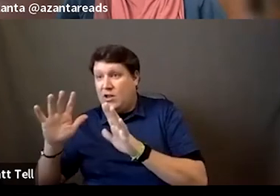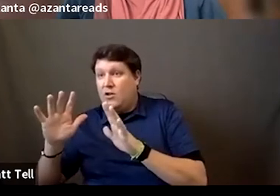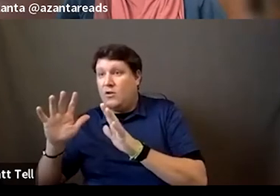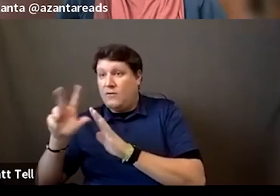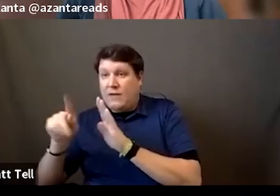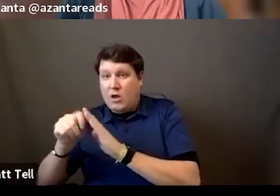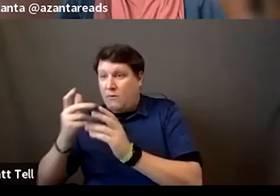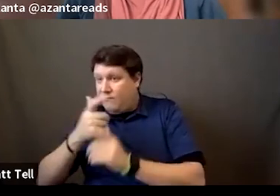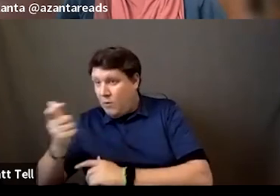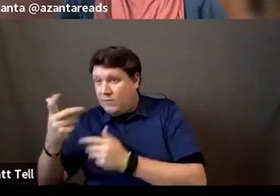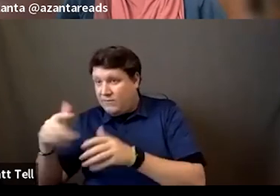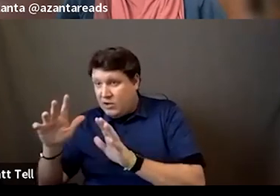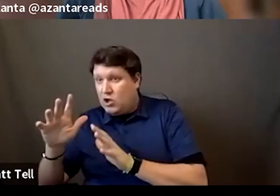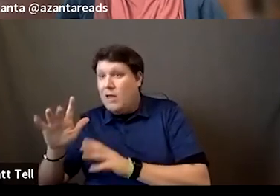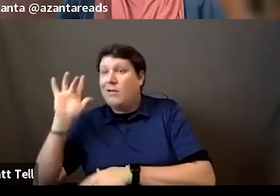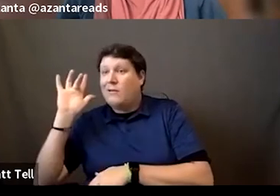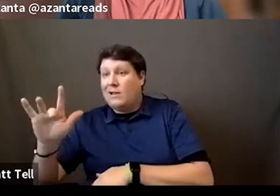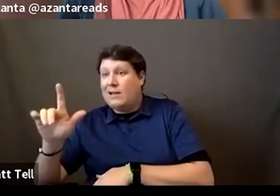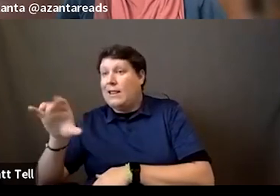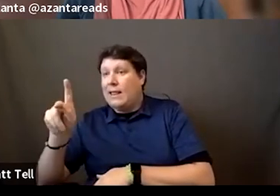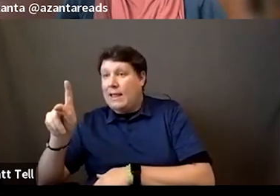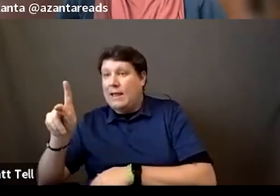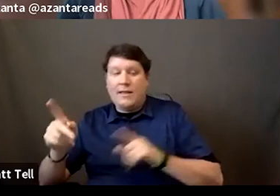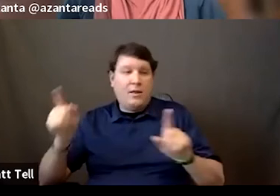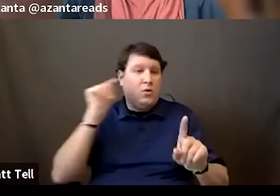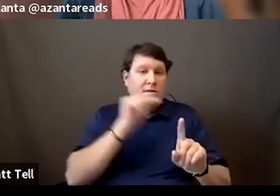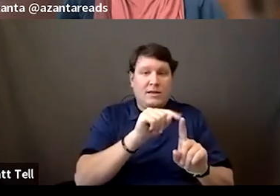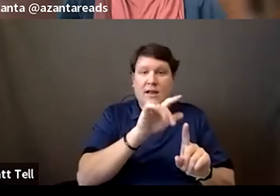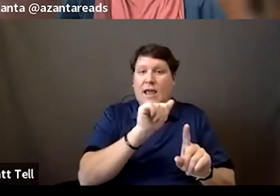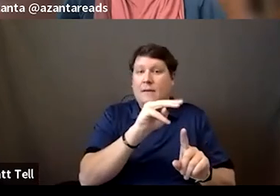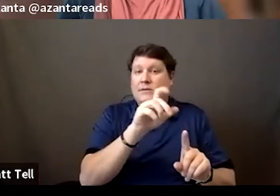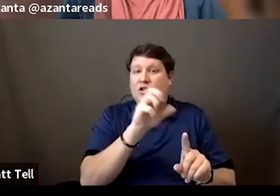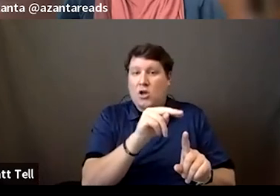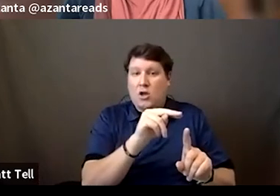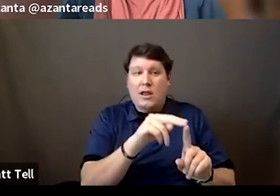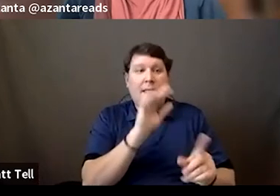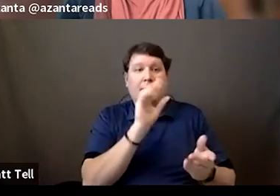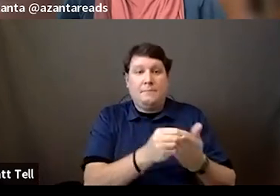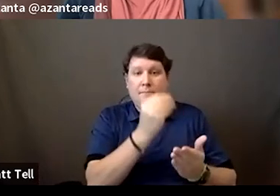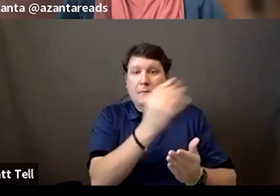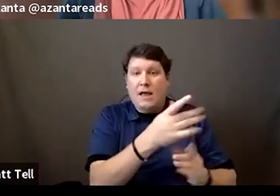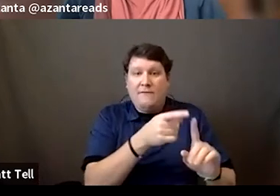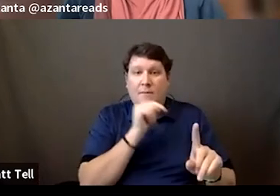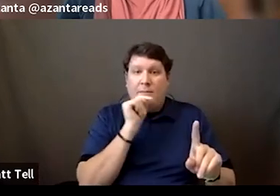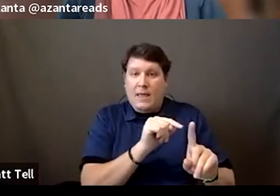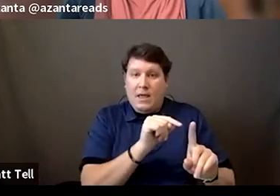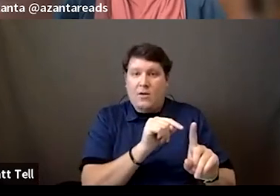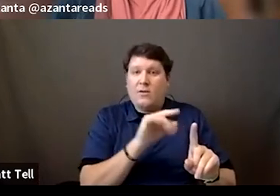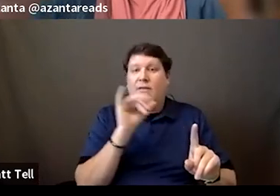But in terms of directly making money off of TikTok, since we don't have a creator fund, it's virtually impossible